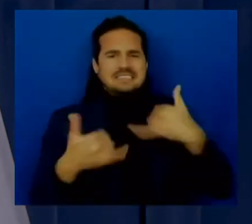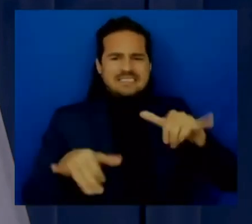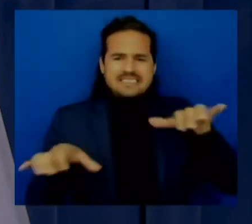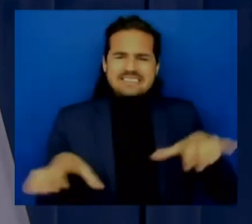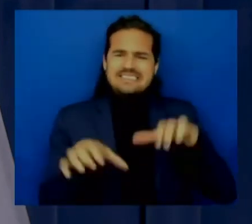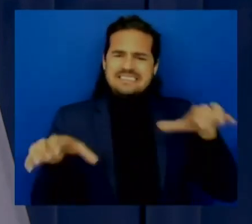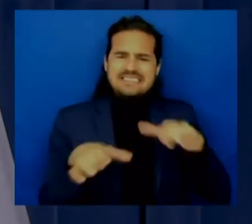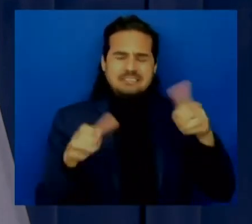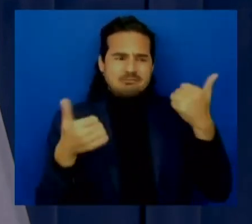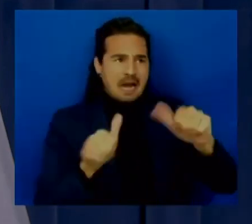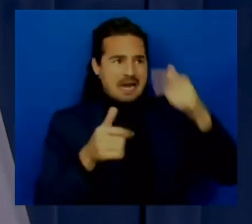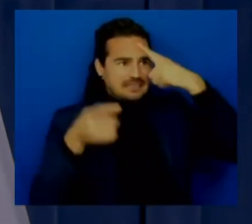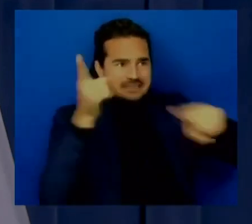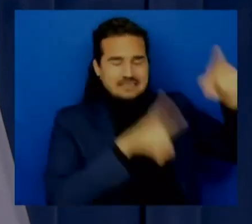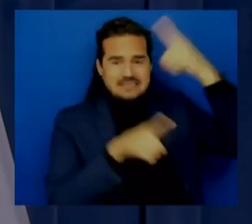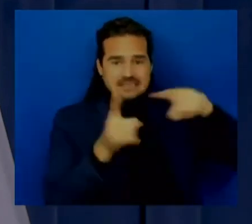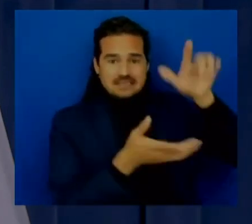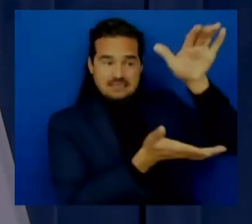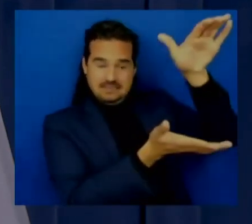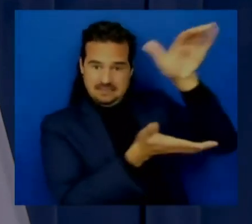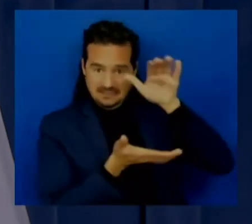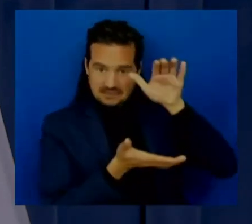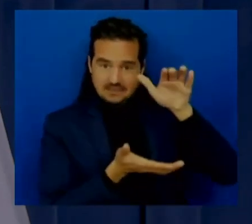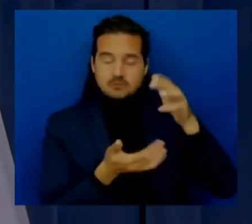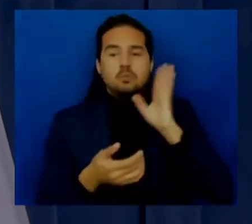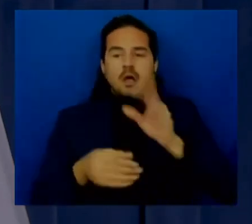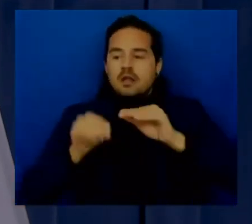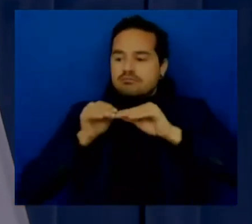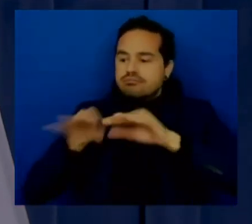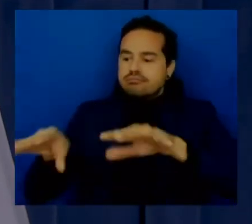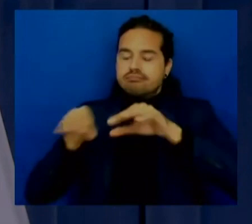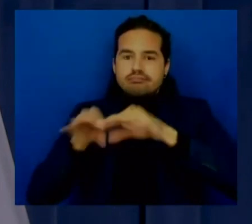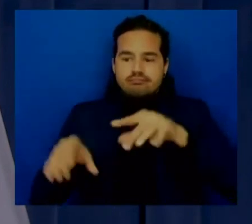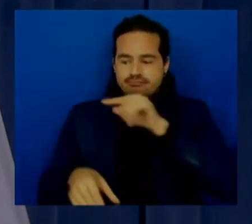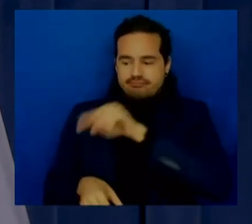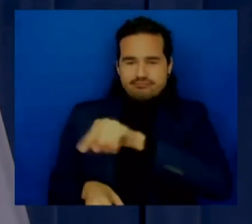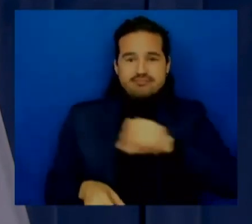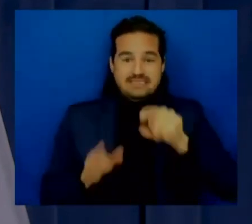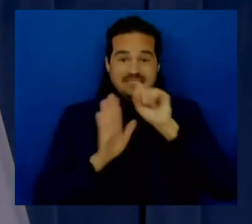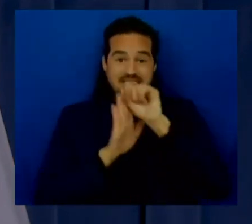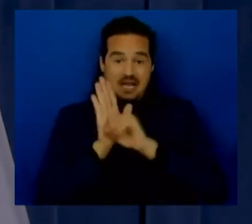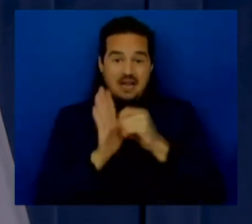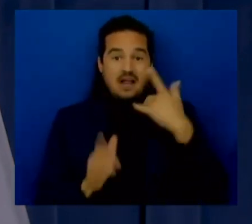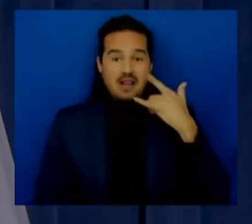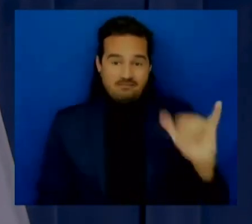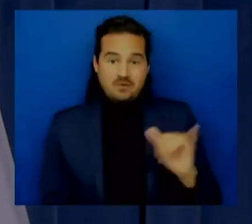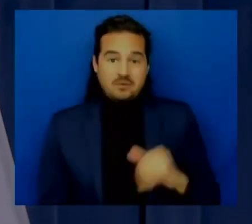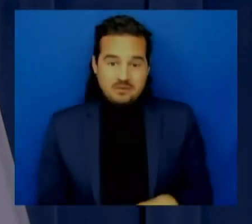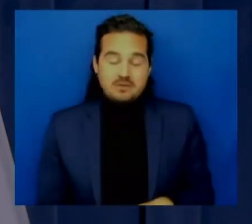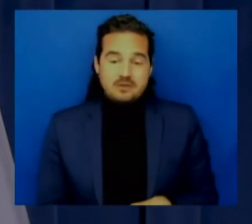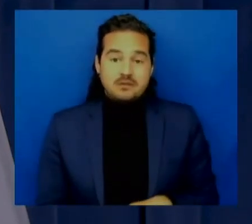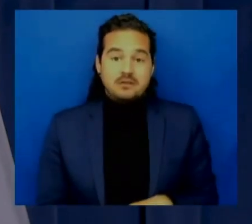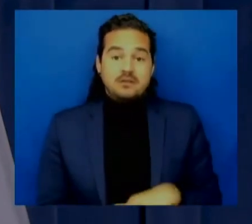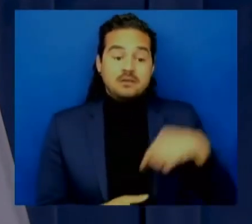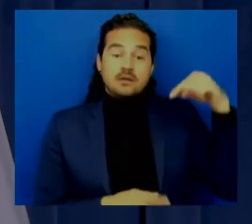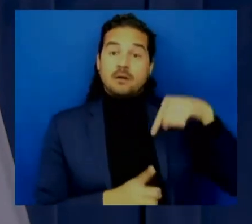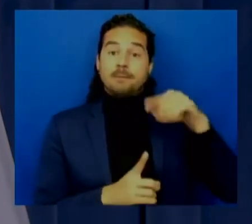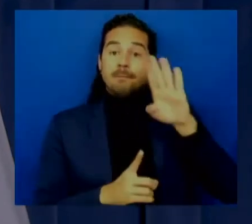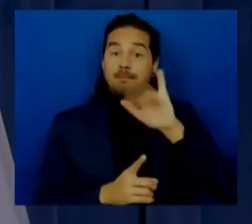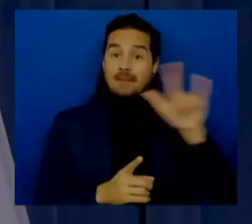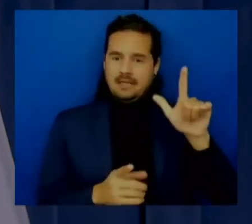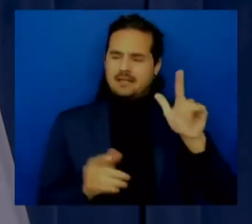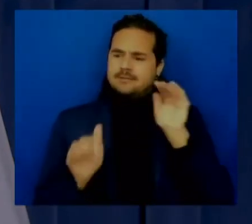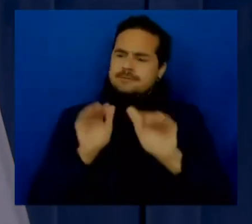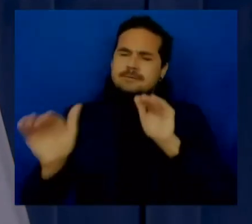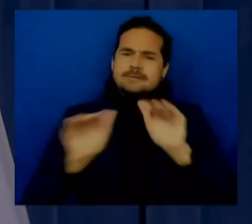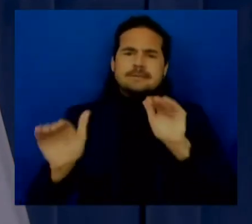does. This bill encourages everybody to participate, including landlords, that 80-20 split. If landlord decides to take it, got